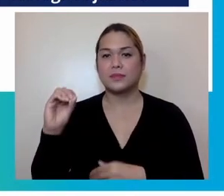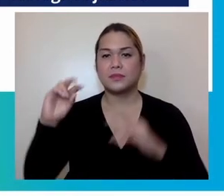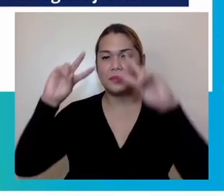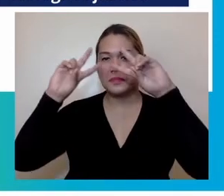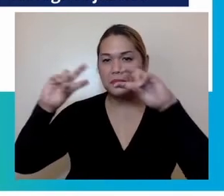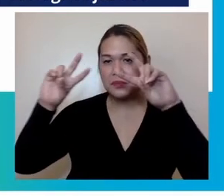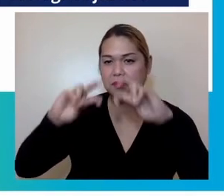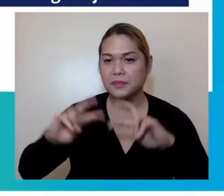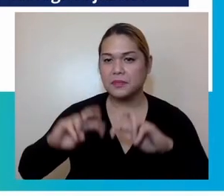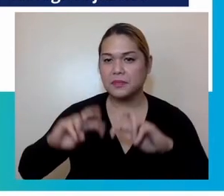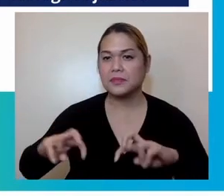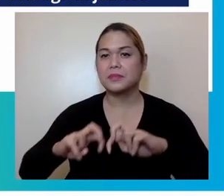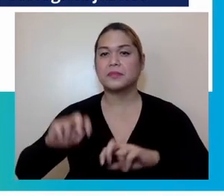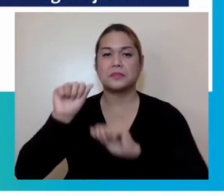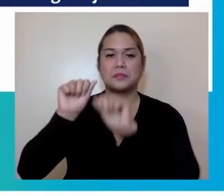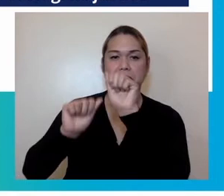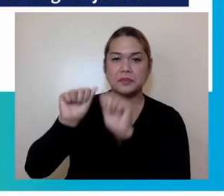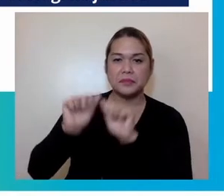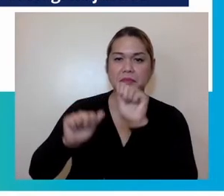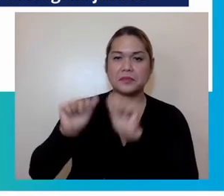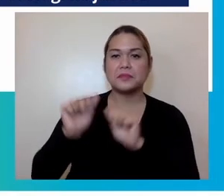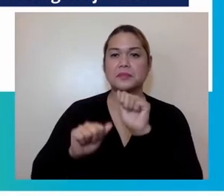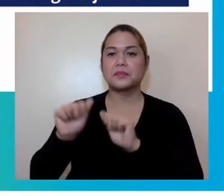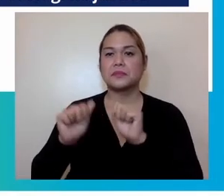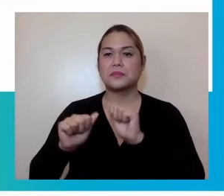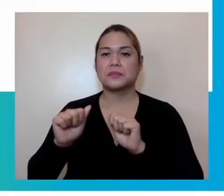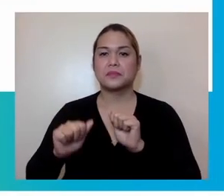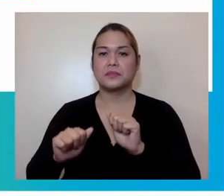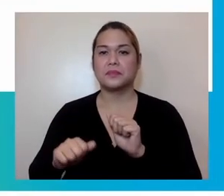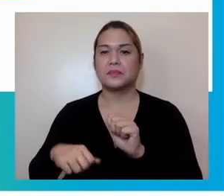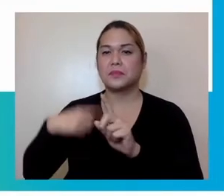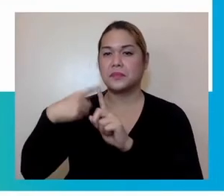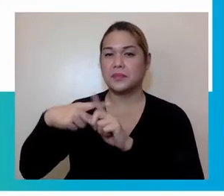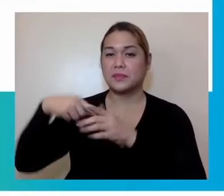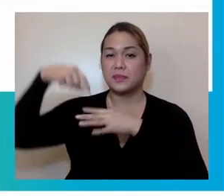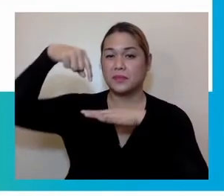projects. Thanks very much, Titi.